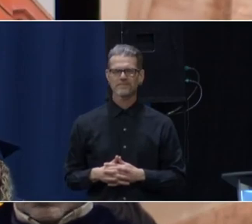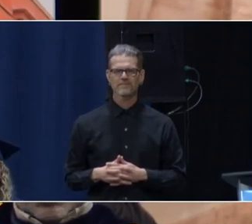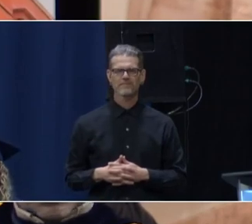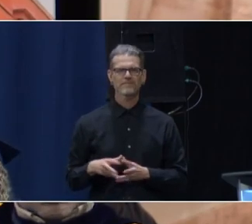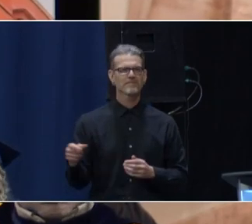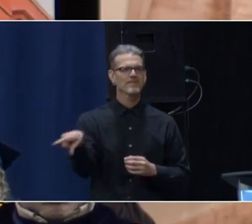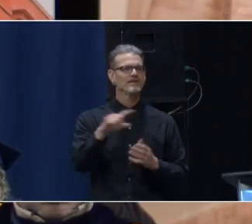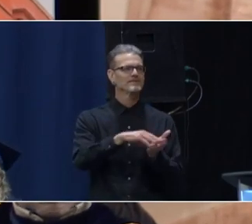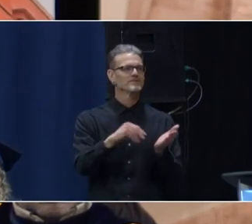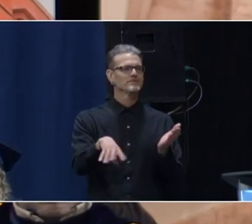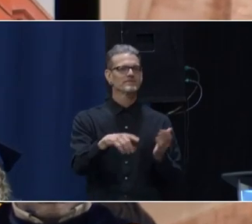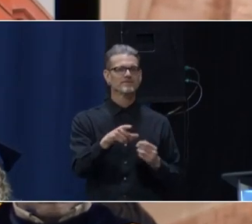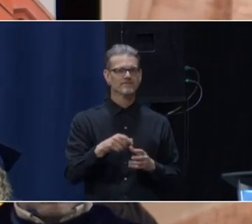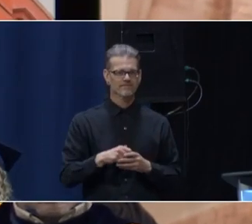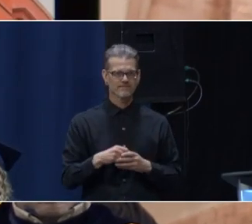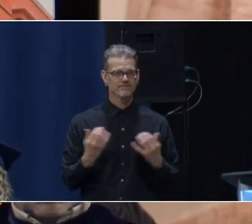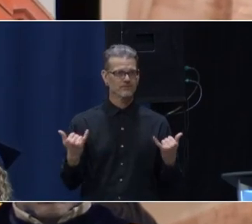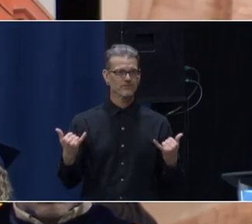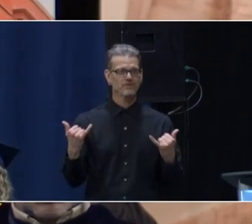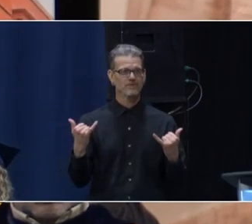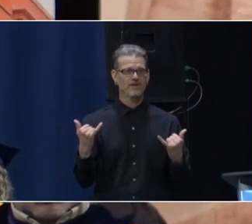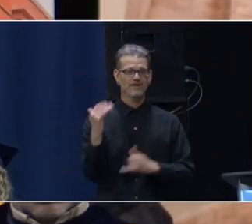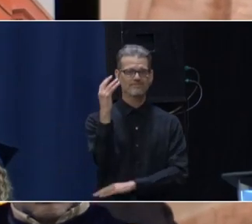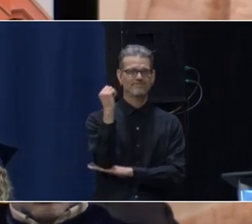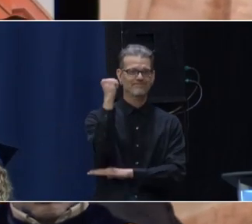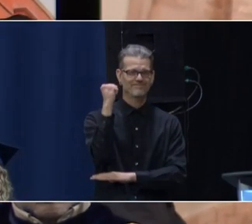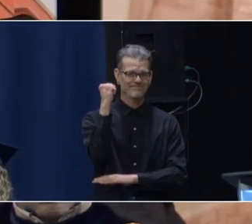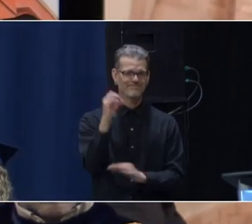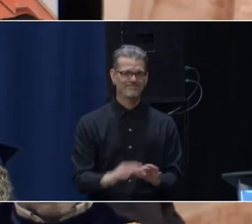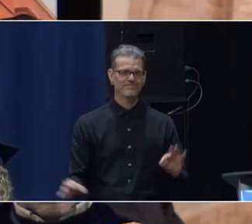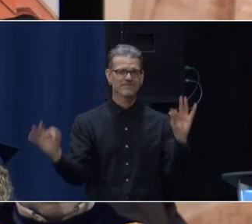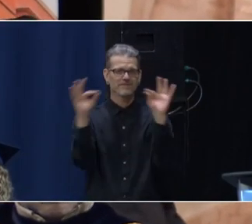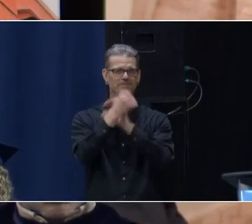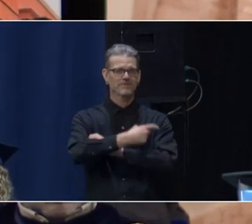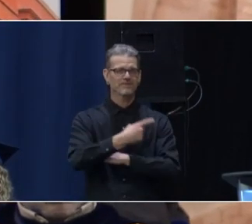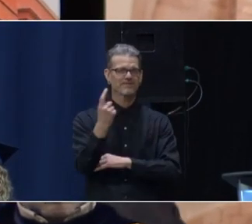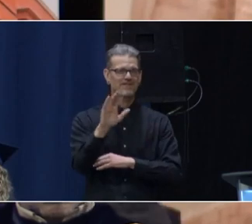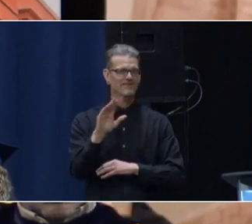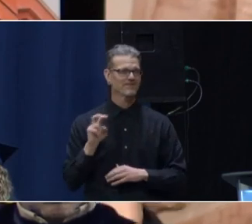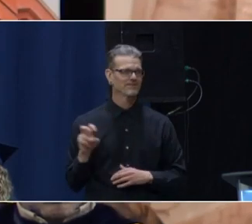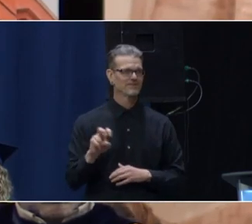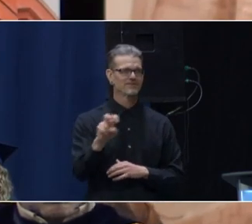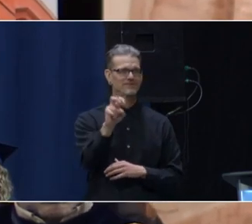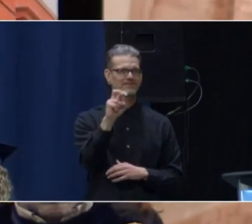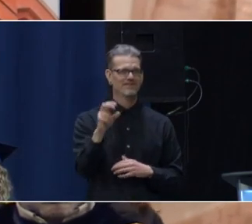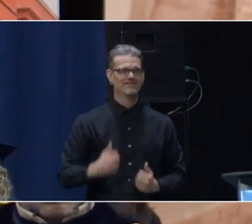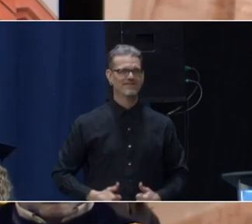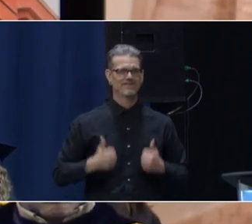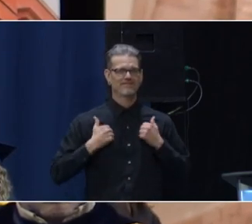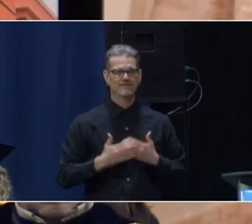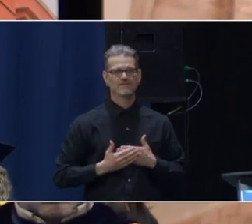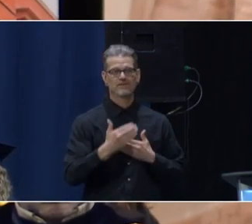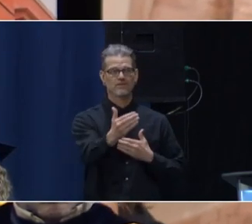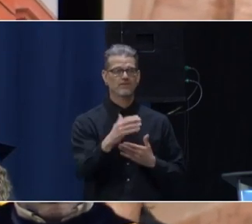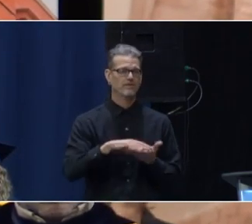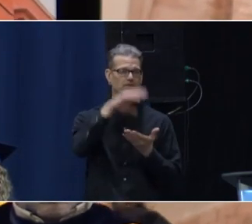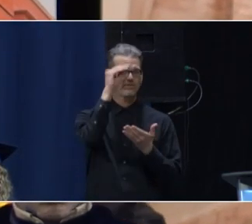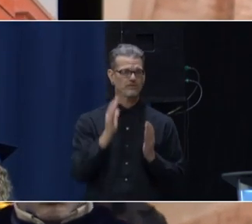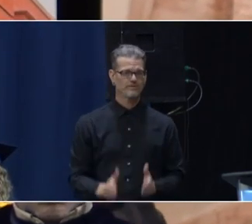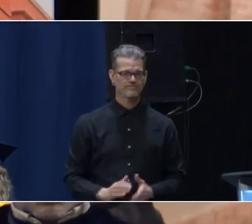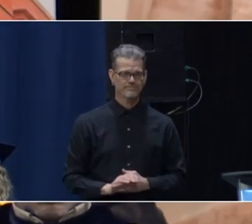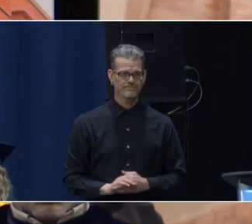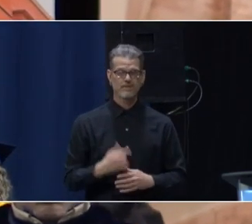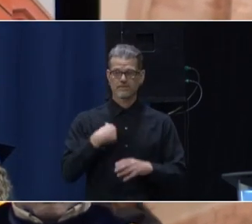Graduates, today marks a significant milestone on your journey as a lifelong learner. As